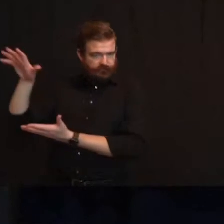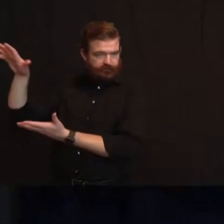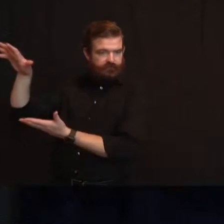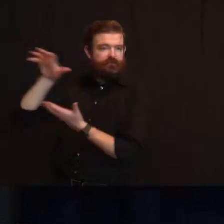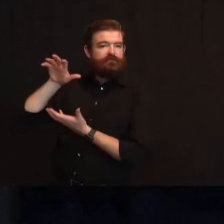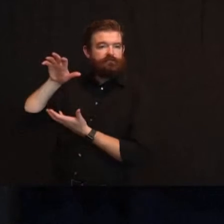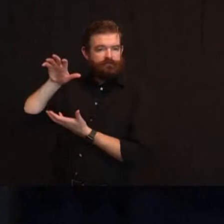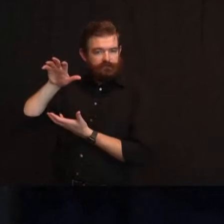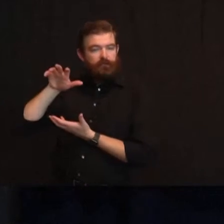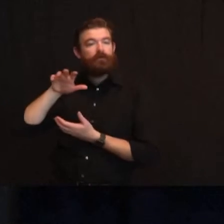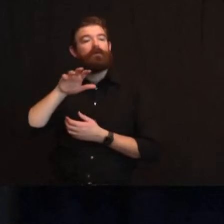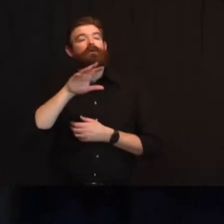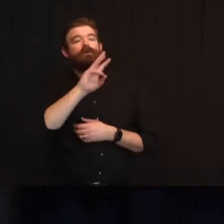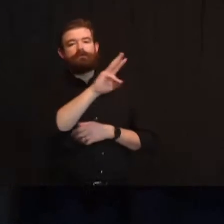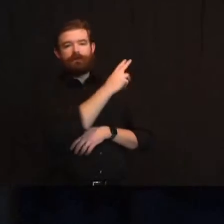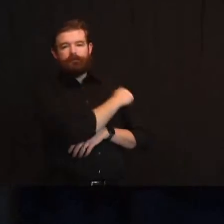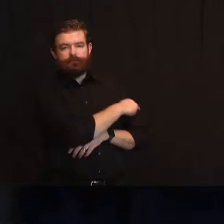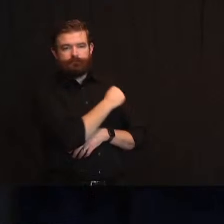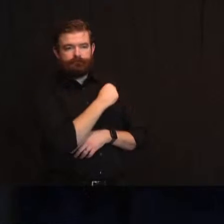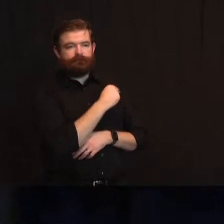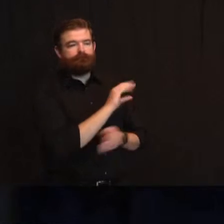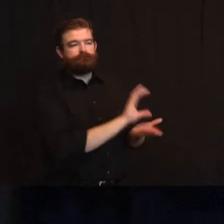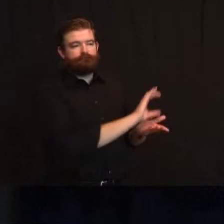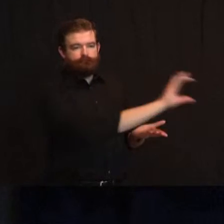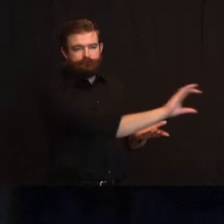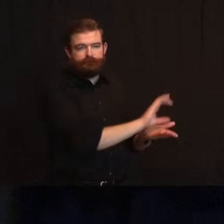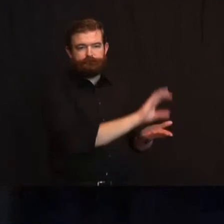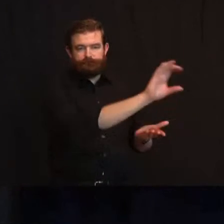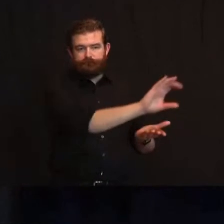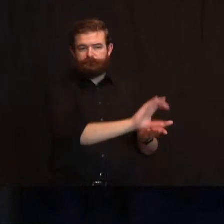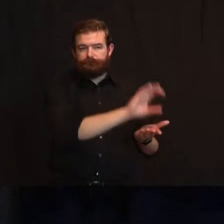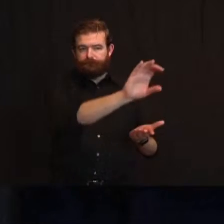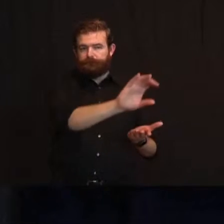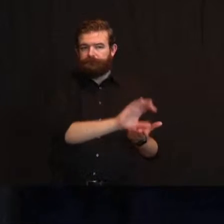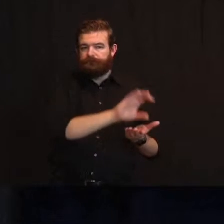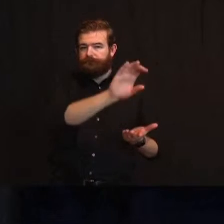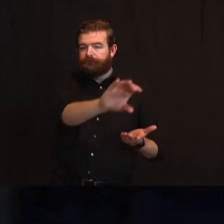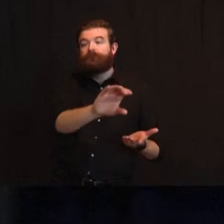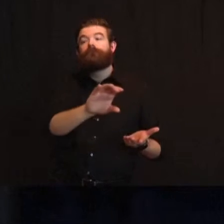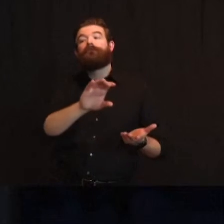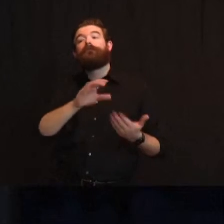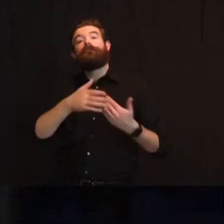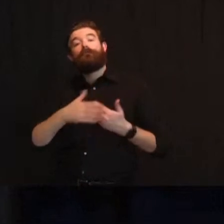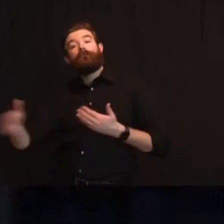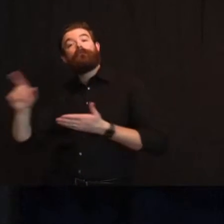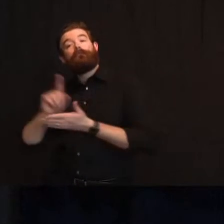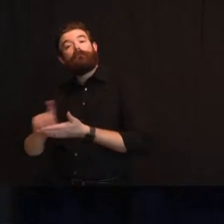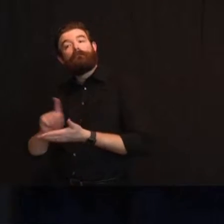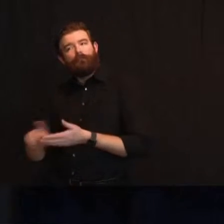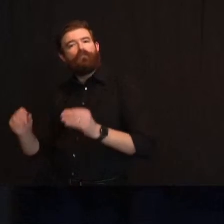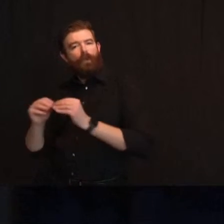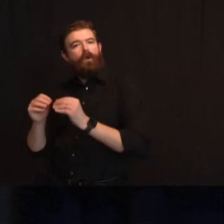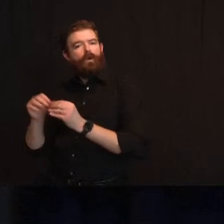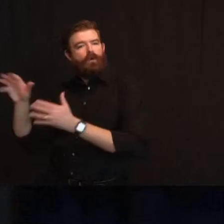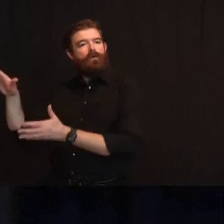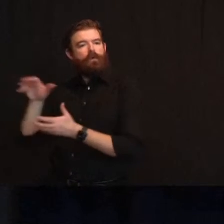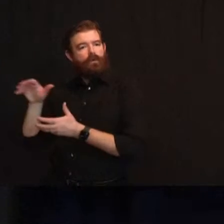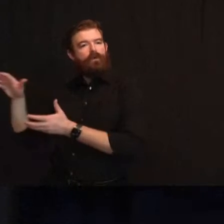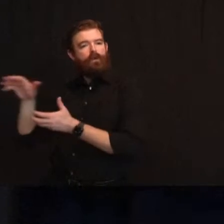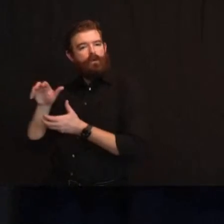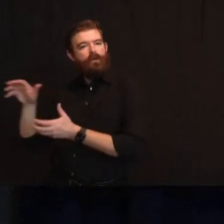doses every week. And by the second week, we'll have doses of both Pfizer and